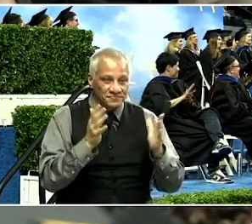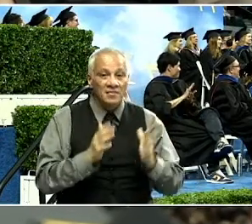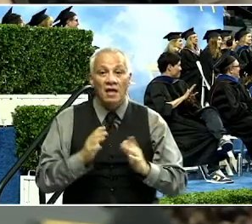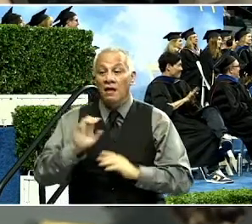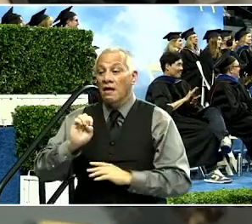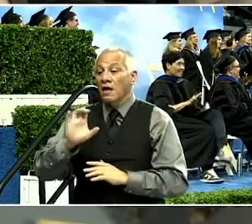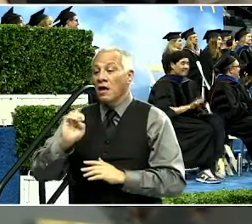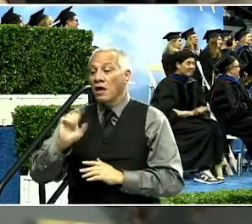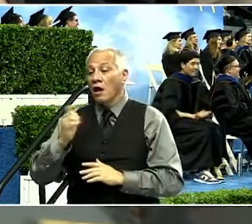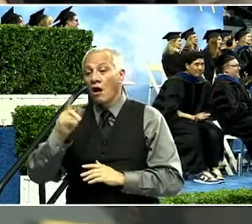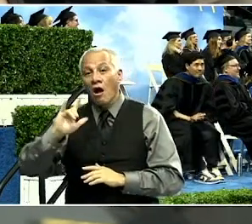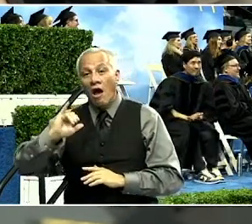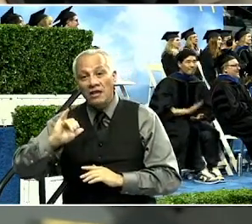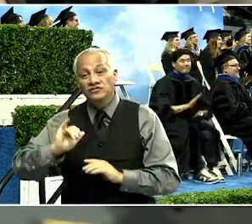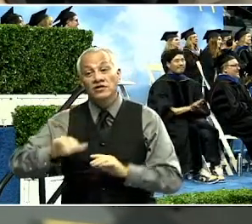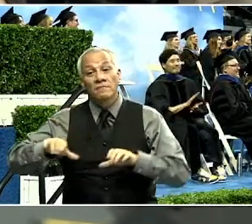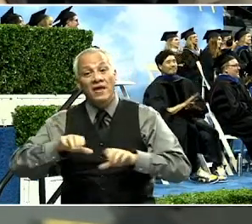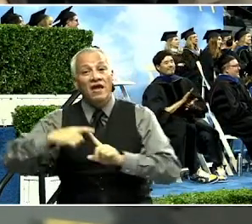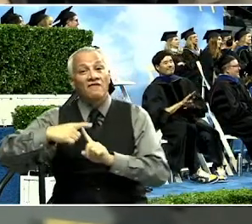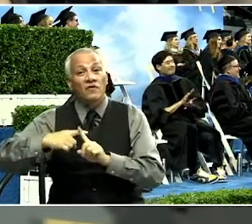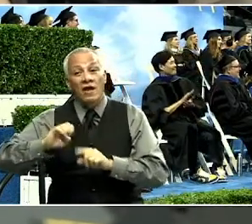ecology, behavior, and evolution,